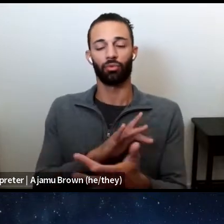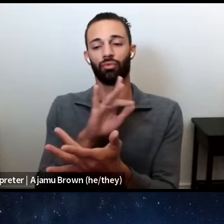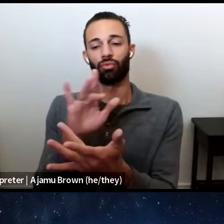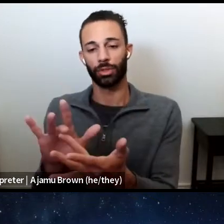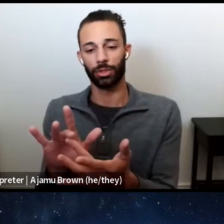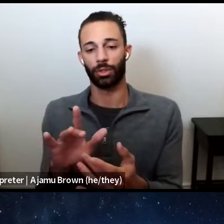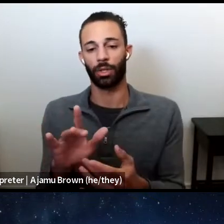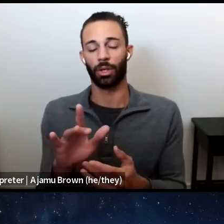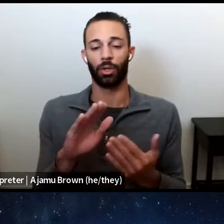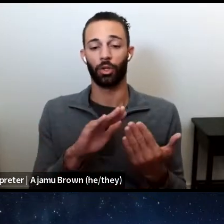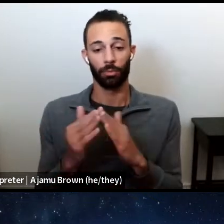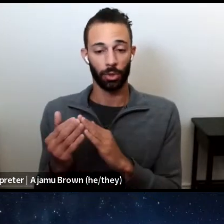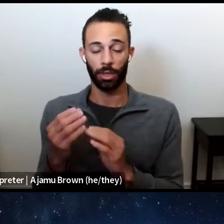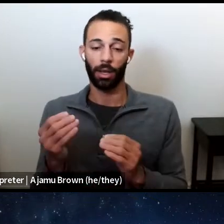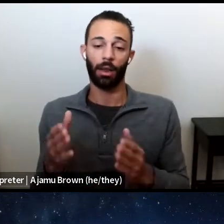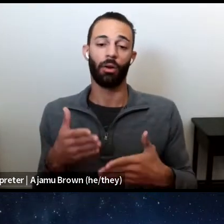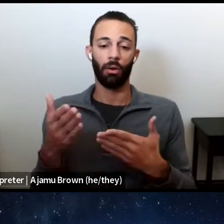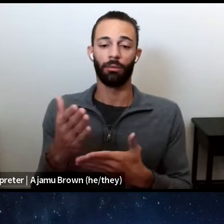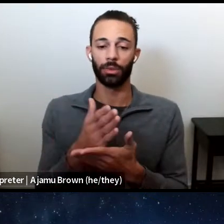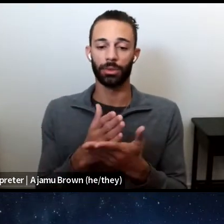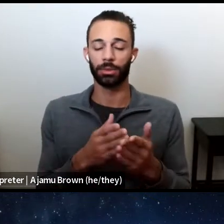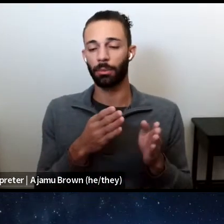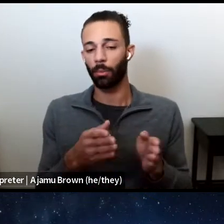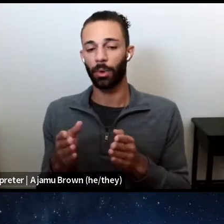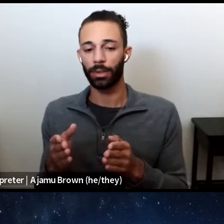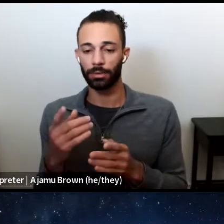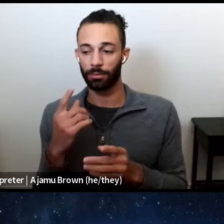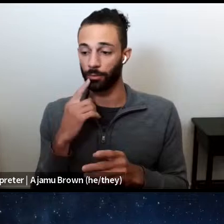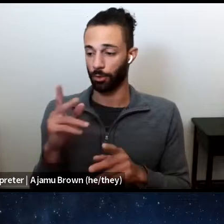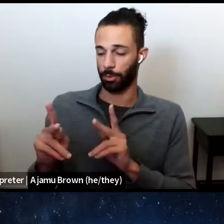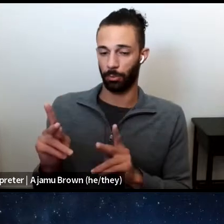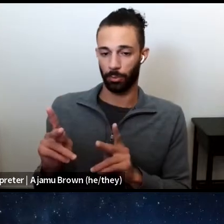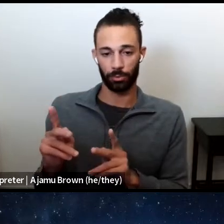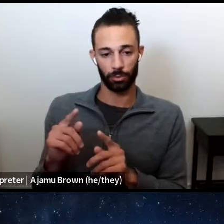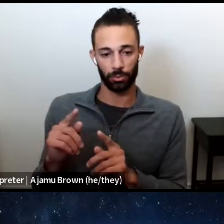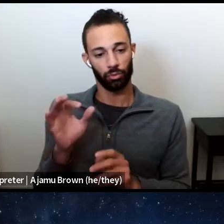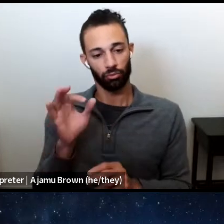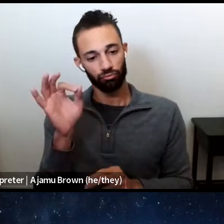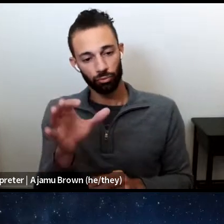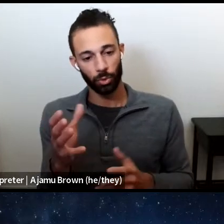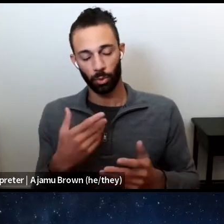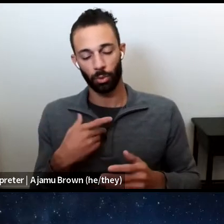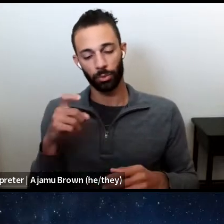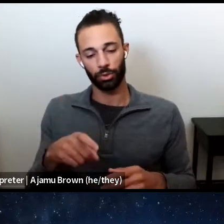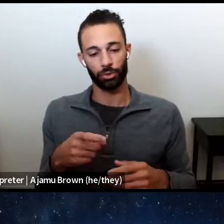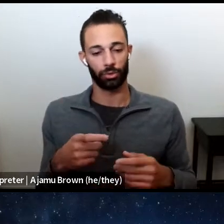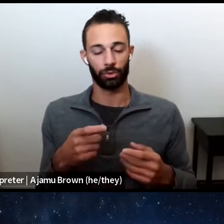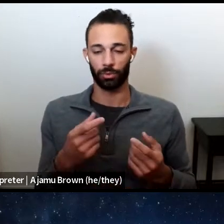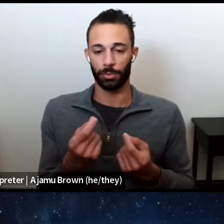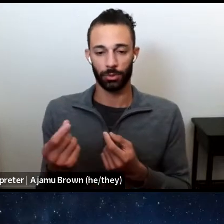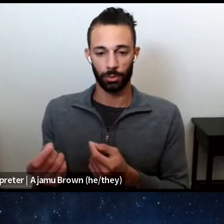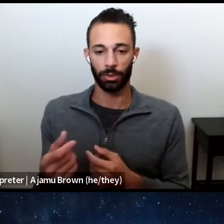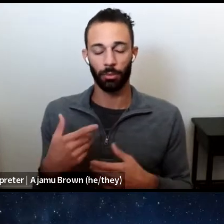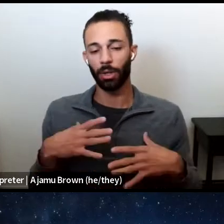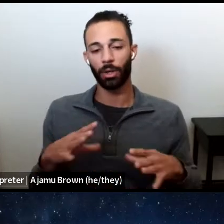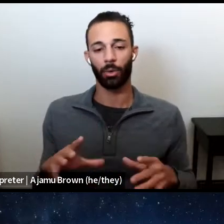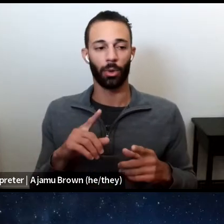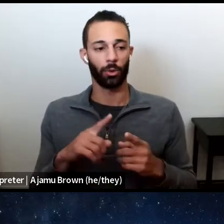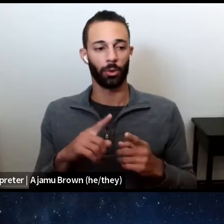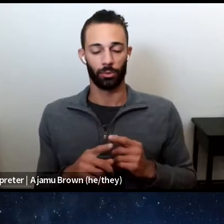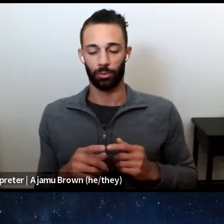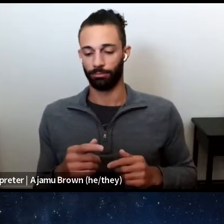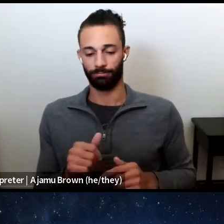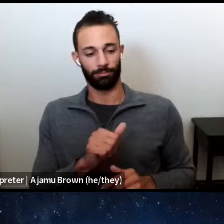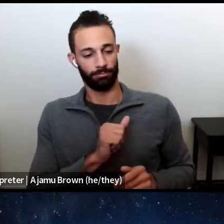for folks to give input about what we should be doing. Because we certainly don't want to be gatekeepers and lead this work entirely by ourselves. We